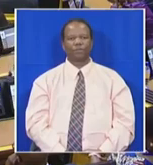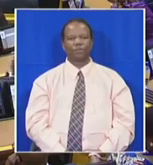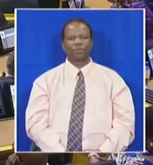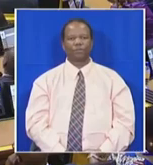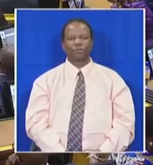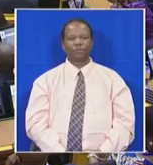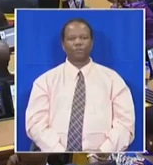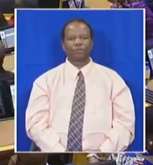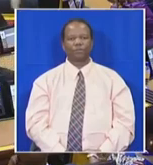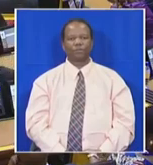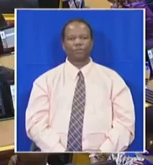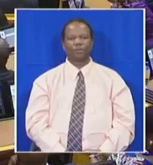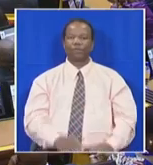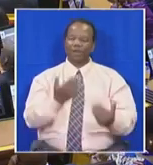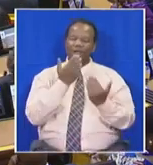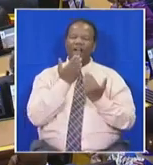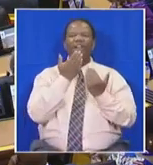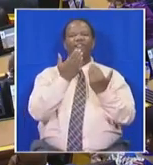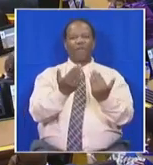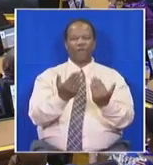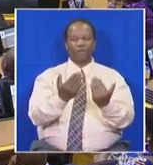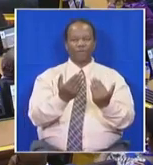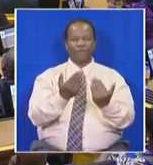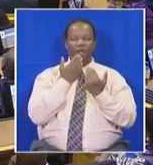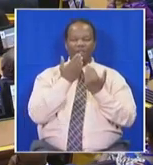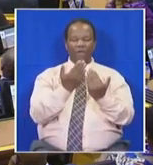Thank you. Thank you, Madam Speaker.